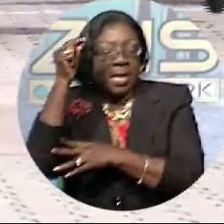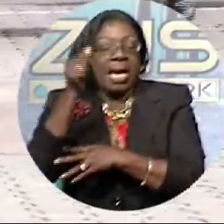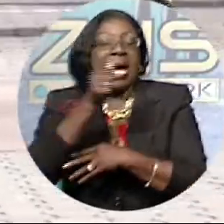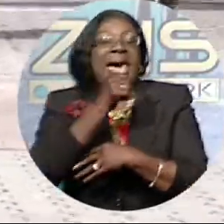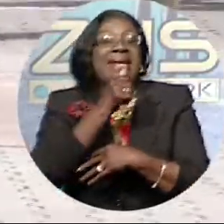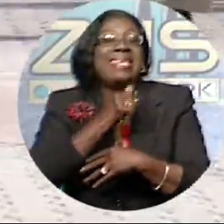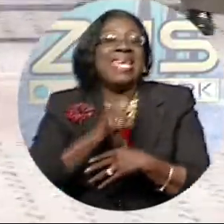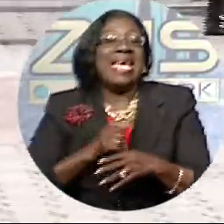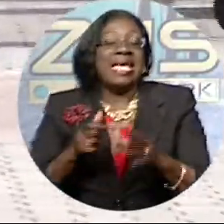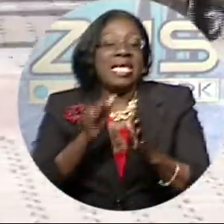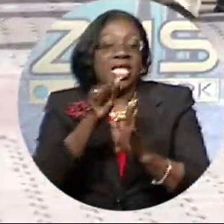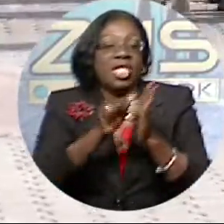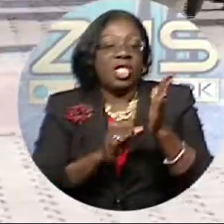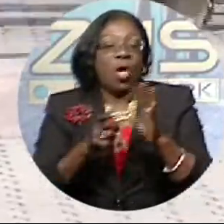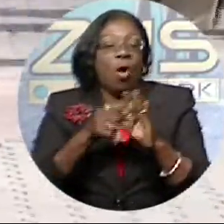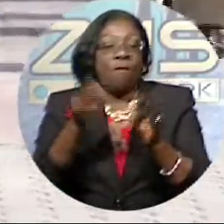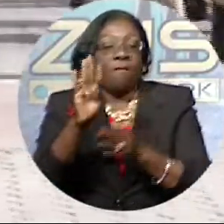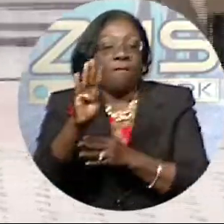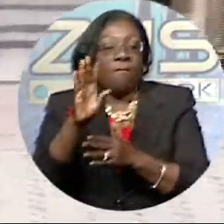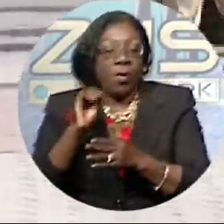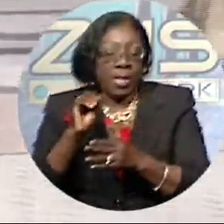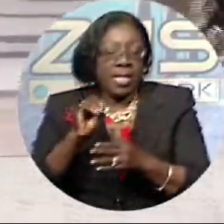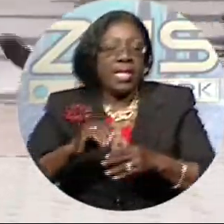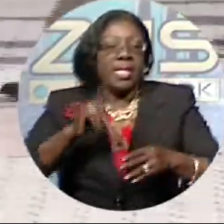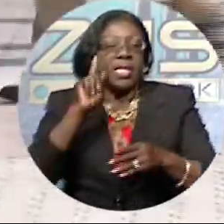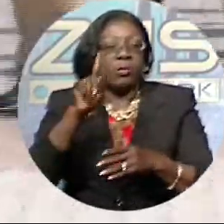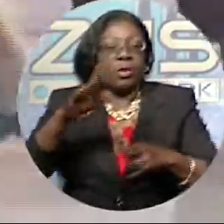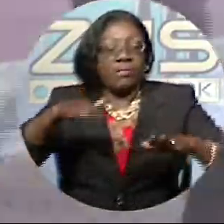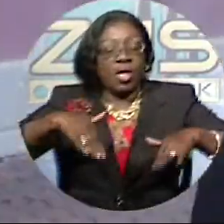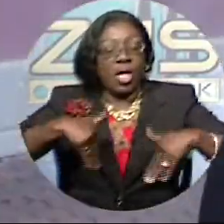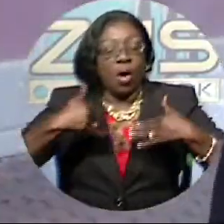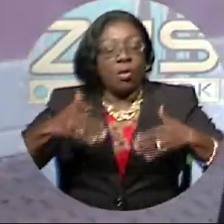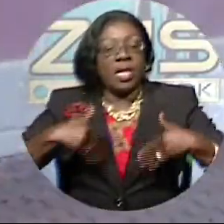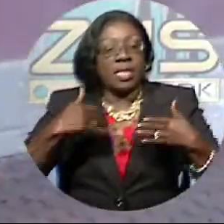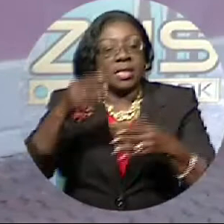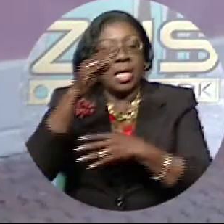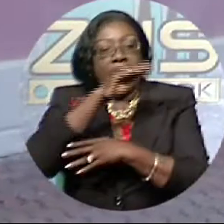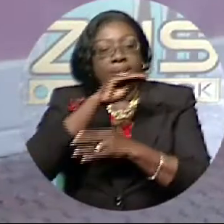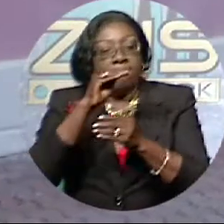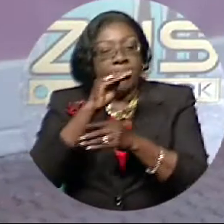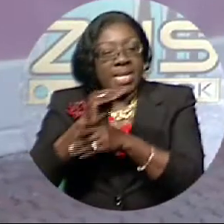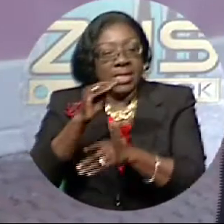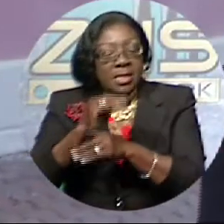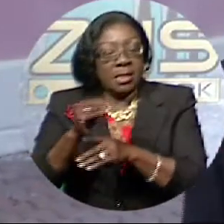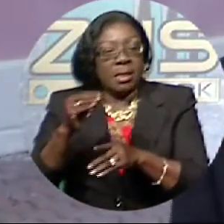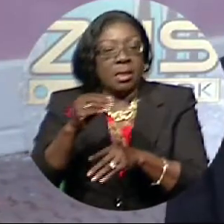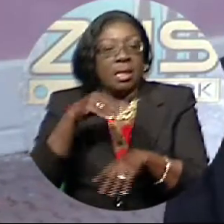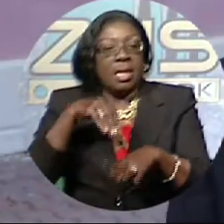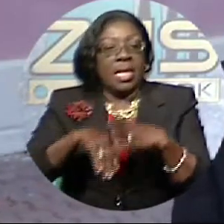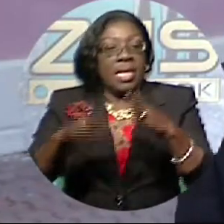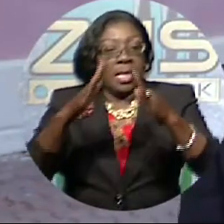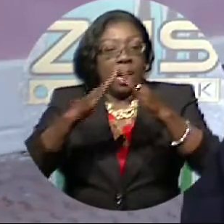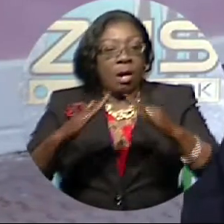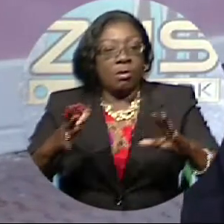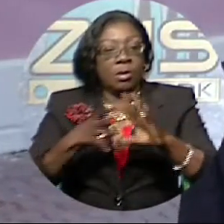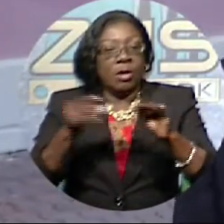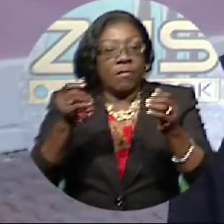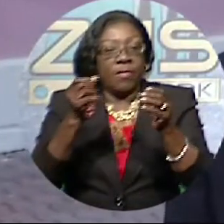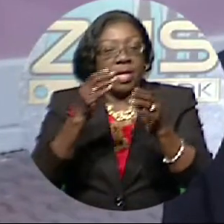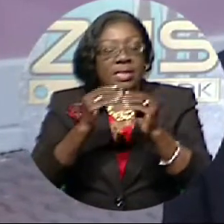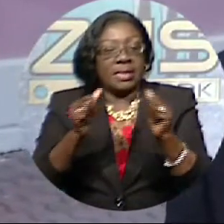in the cabinet at this time, and he offered this advice for his successor. To be industry sensitive and not to